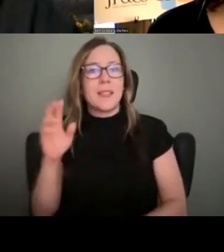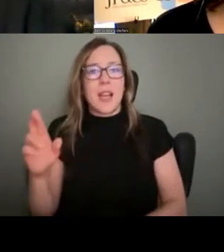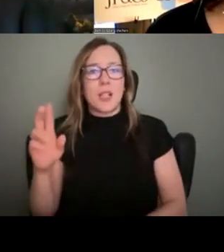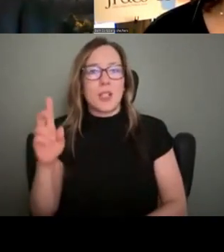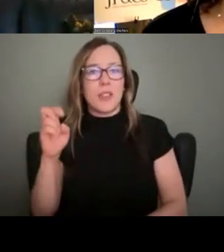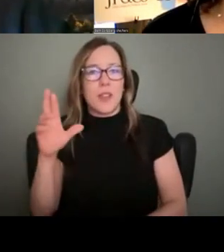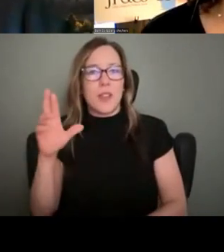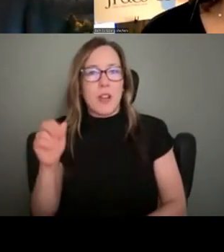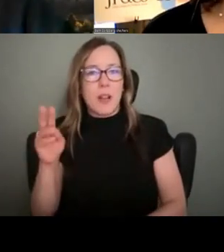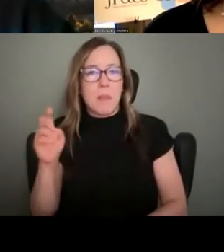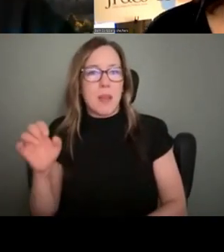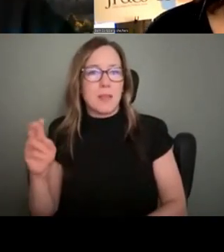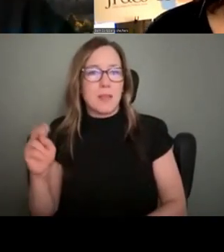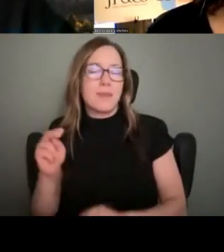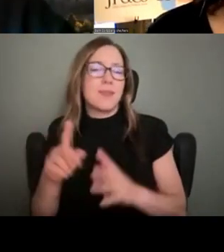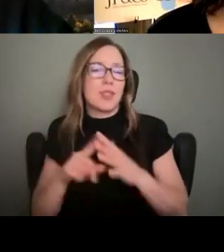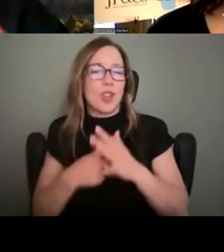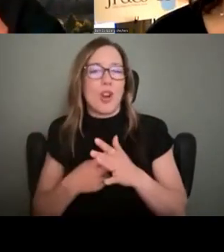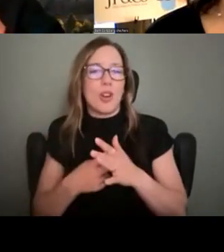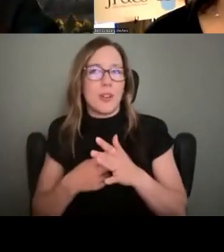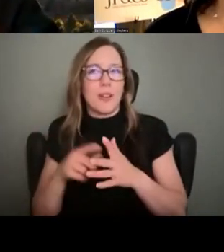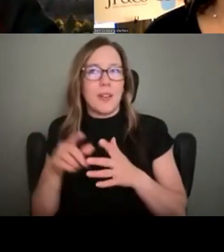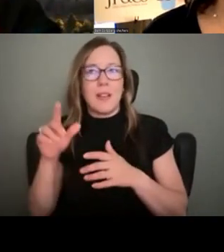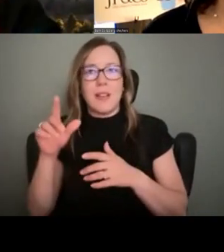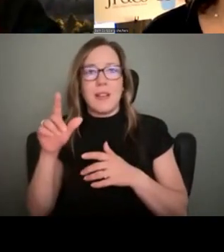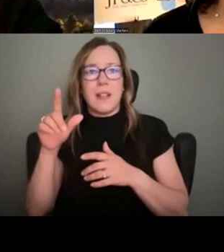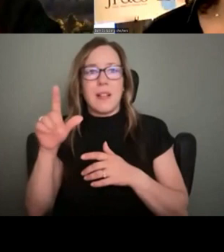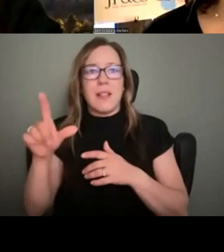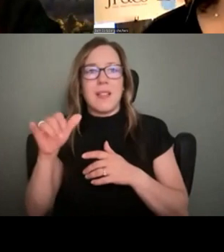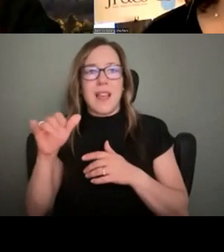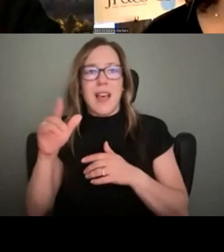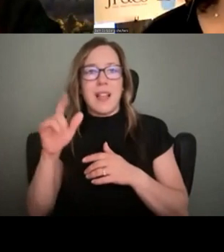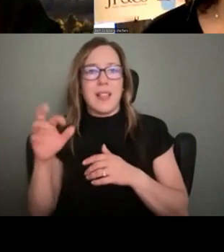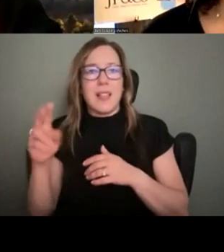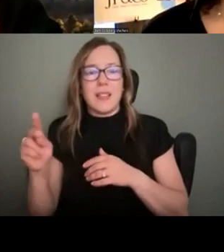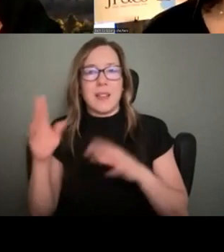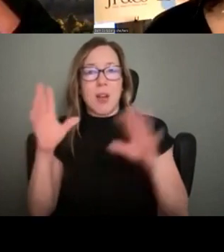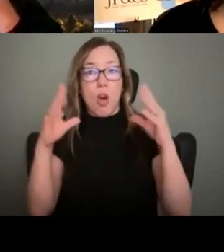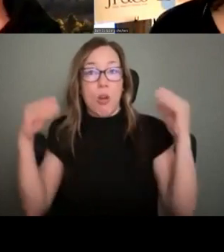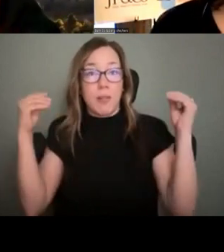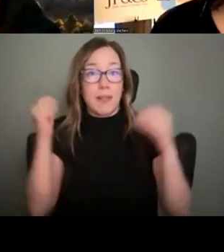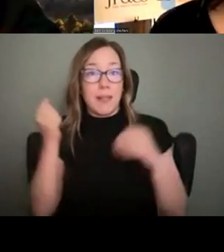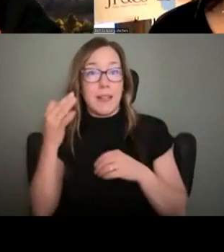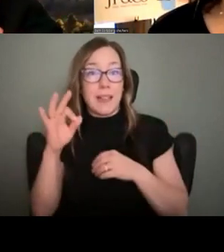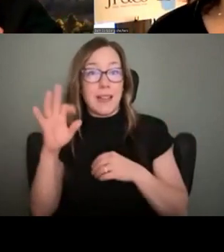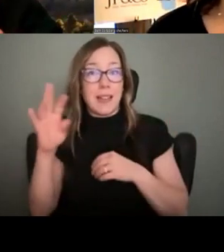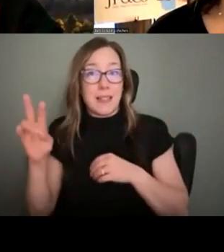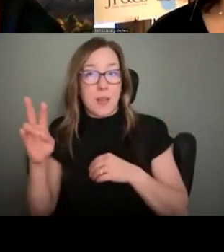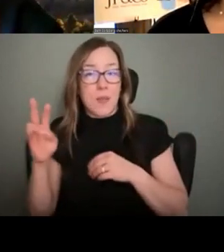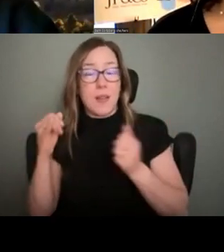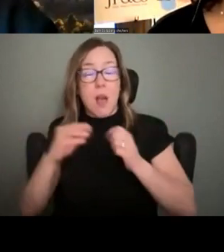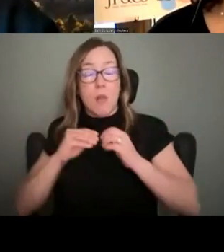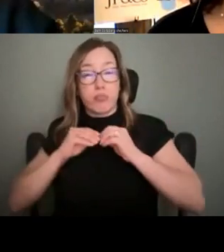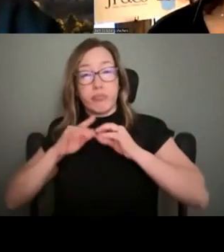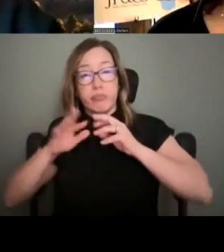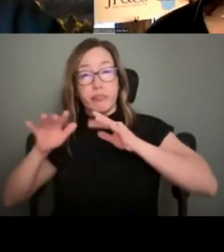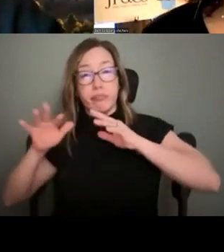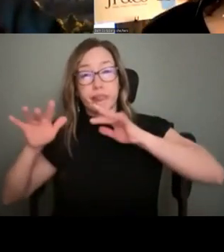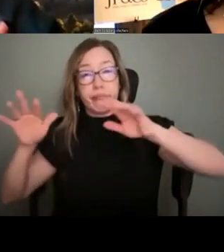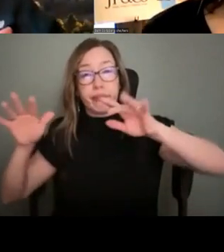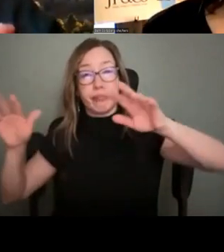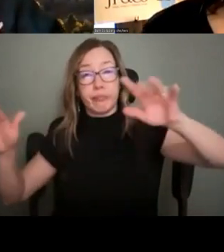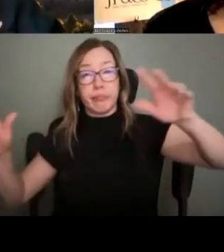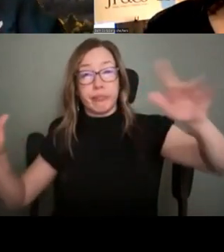very first cafe in Leiden, Holland in 1997, and since then they've spread globally as a social